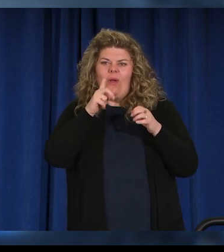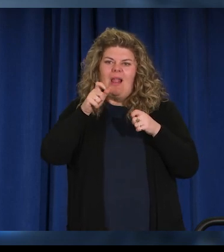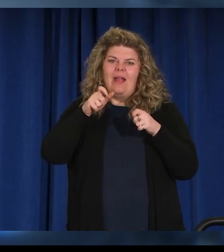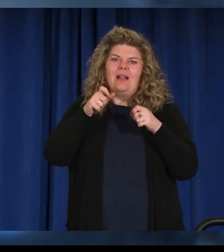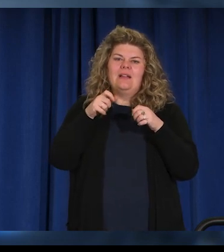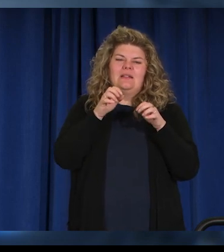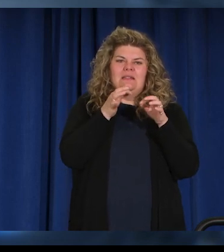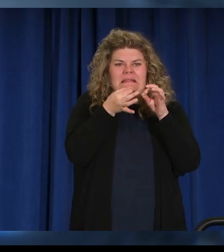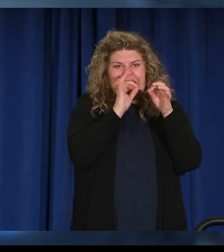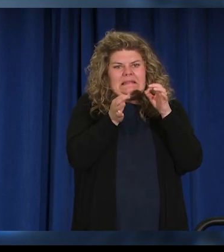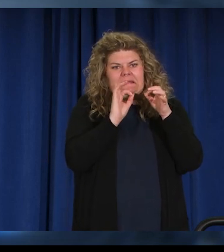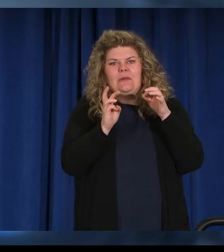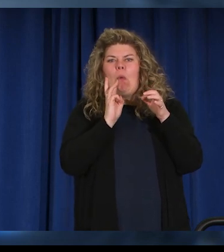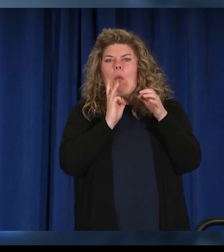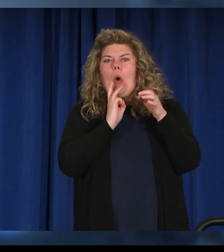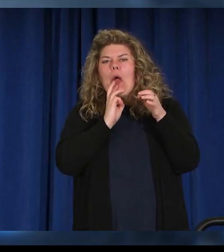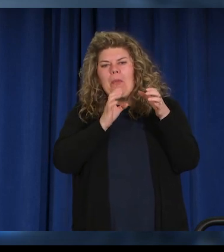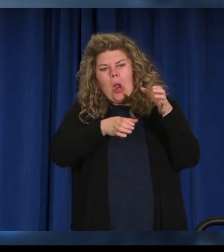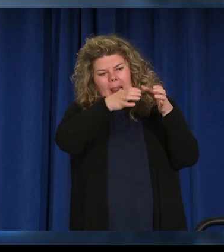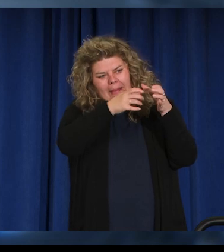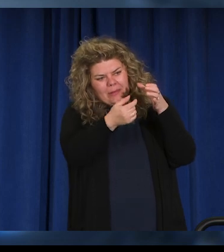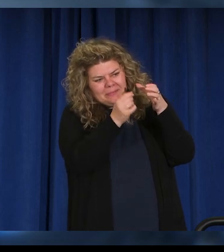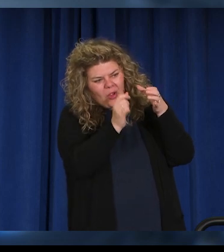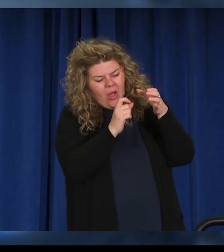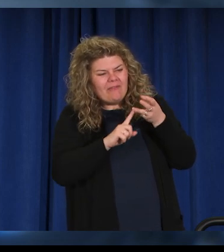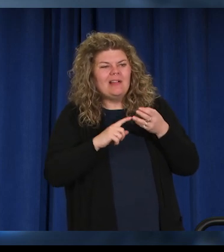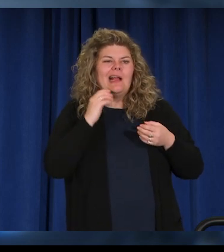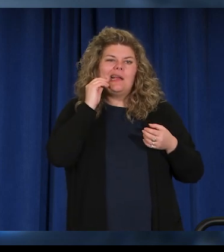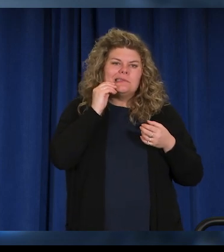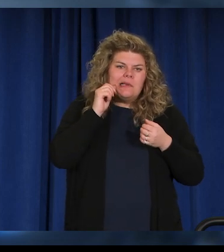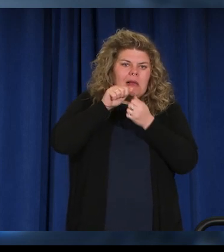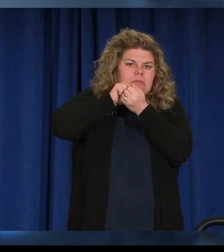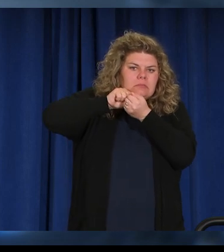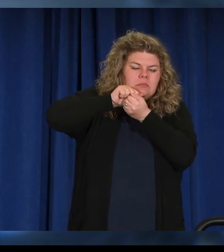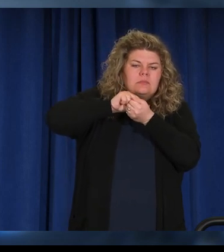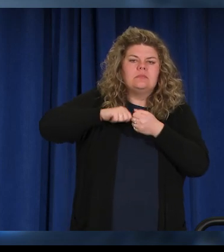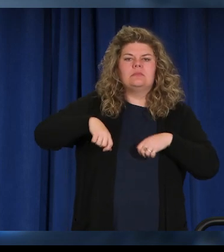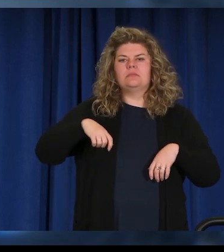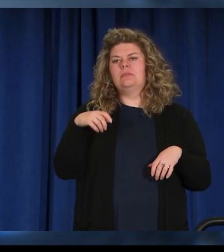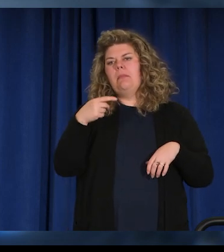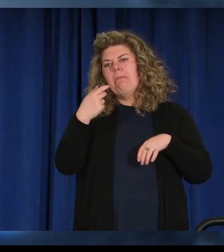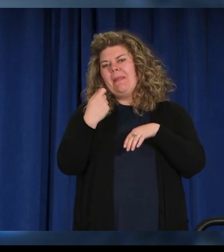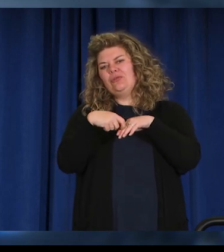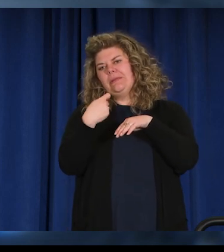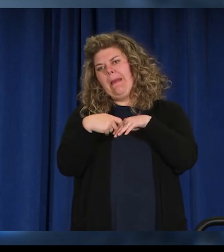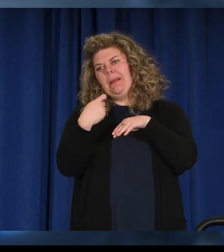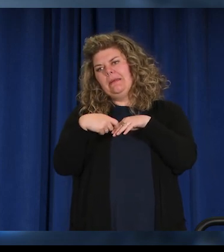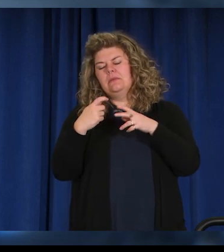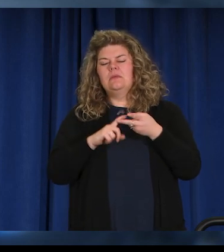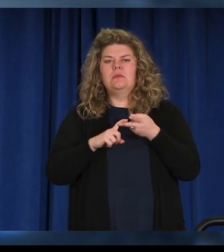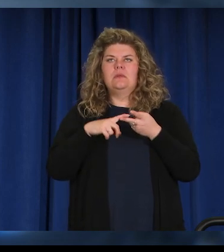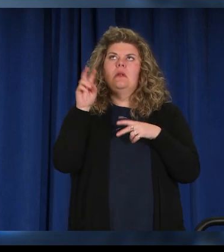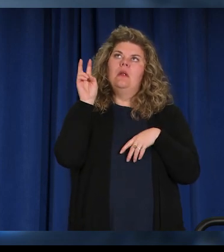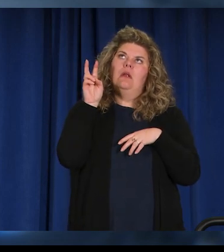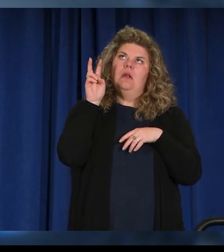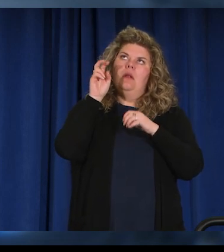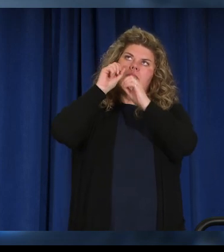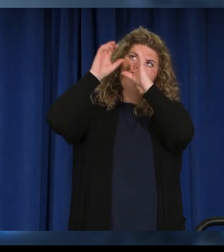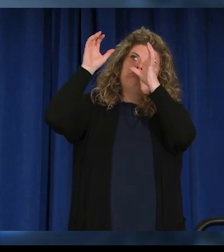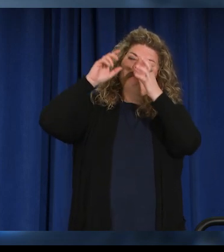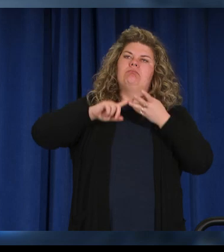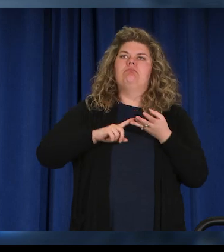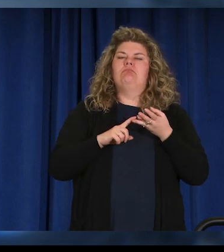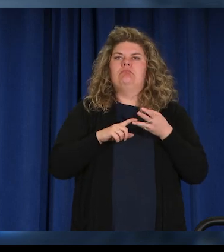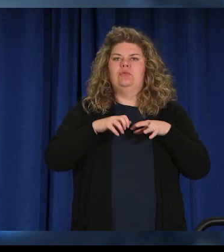bottle labels off and things like that. Grinding your teeth, tapping your pencil, staring off into space,